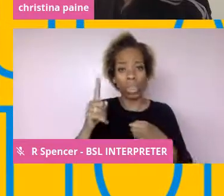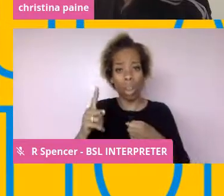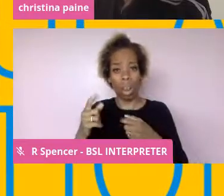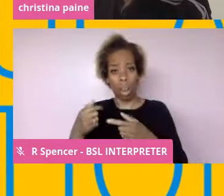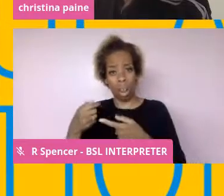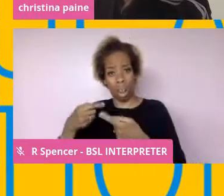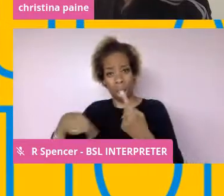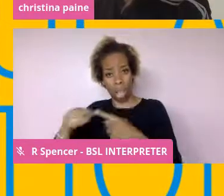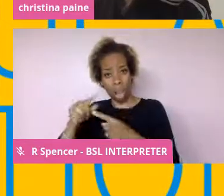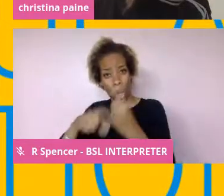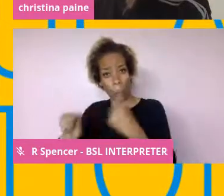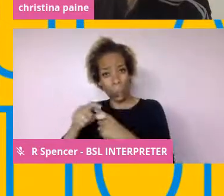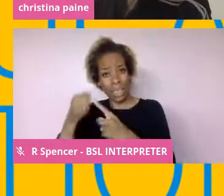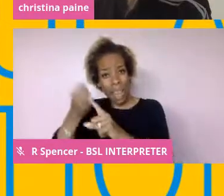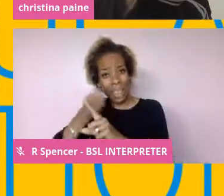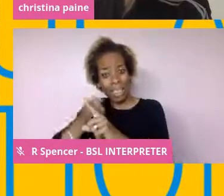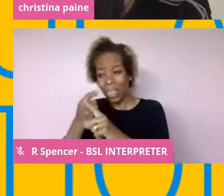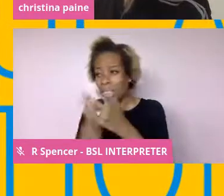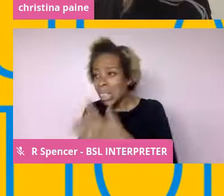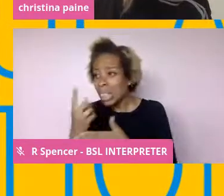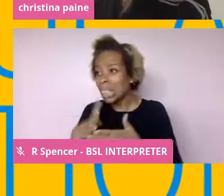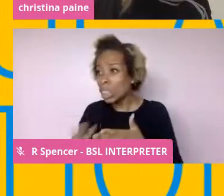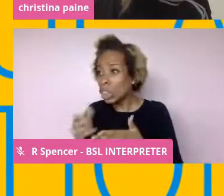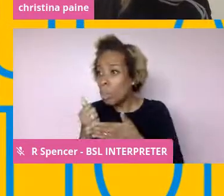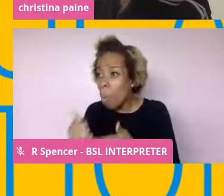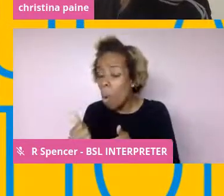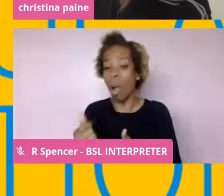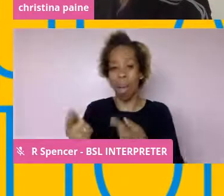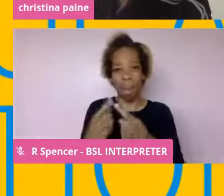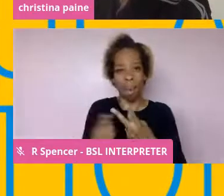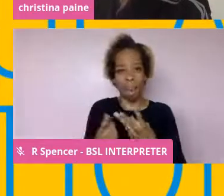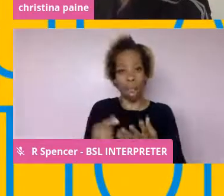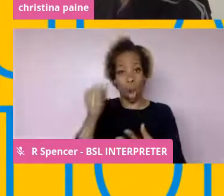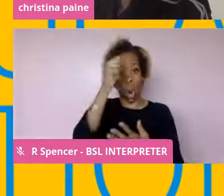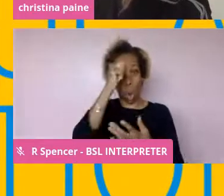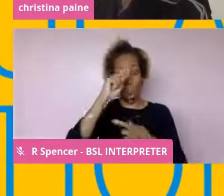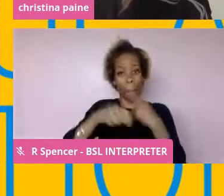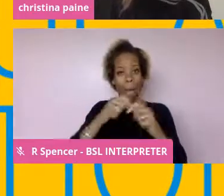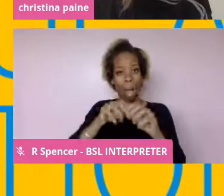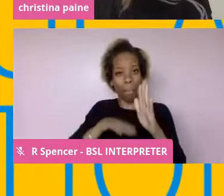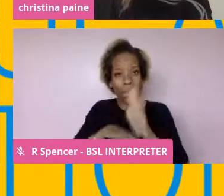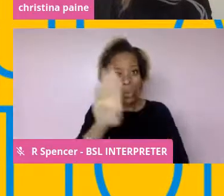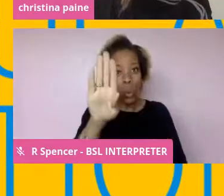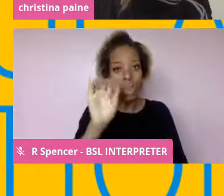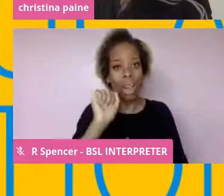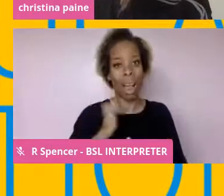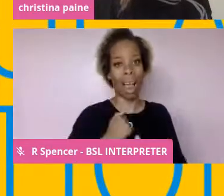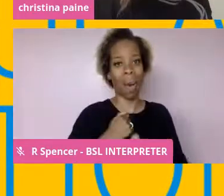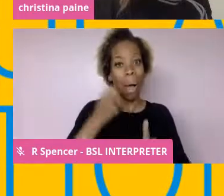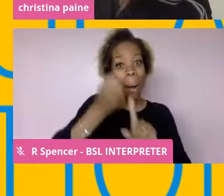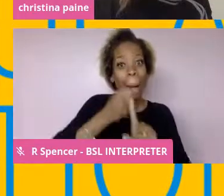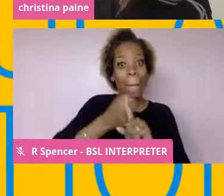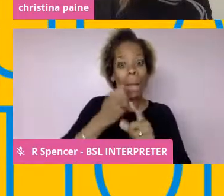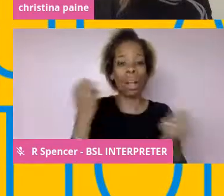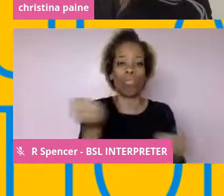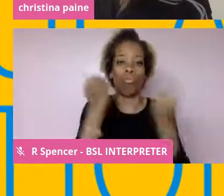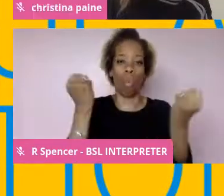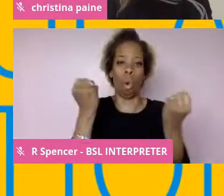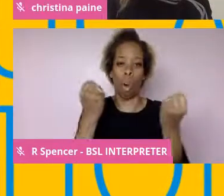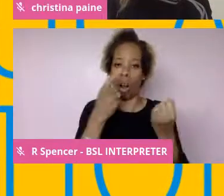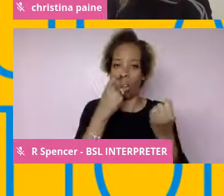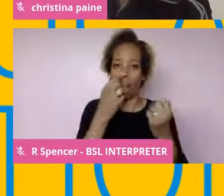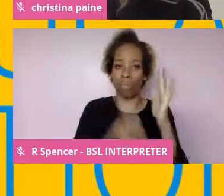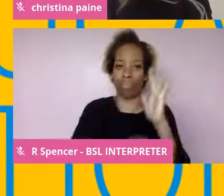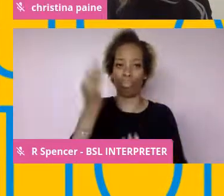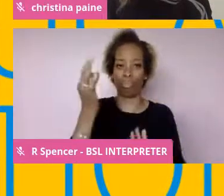how we can listen to what's happening on the ground and help that to shape the campaign. And what we're doing is very much part of that Fund the Future campaign, but we have to